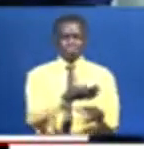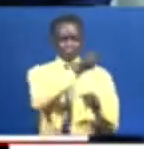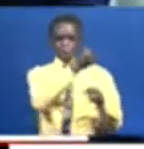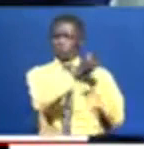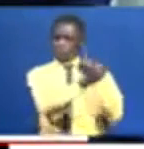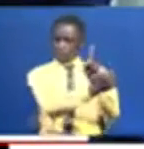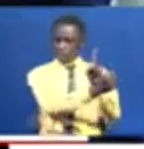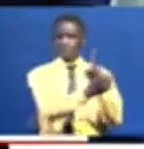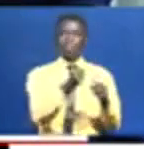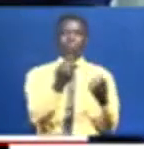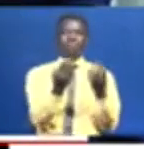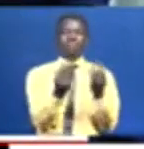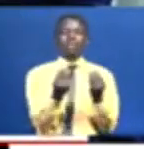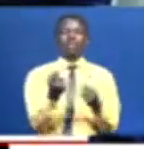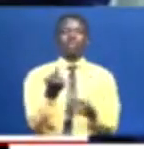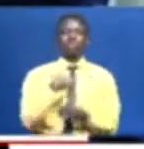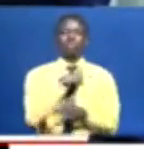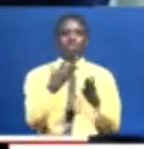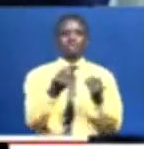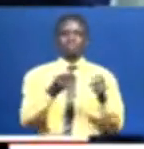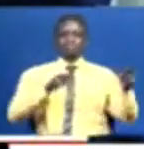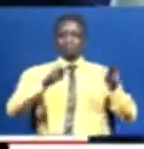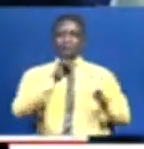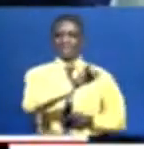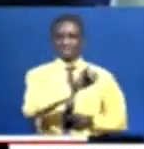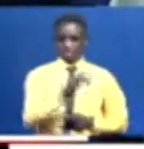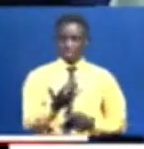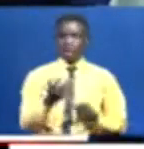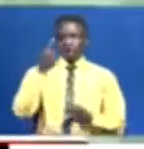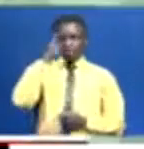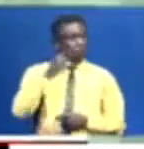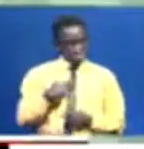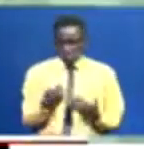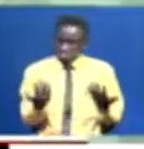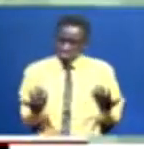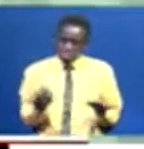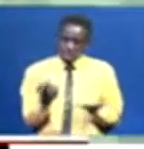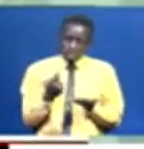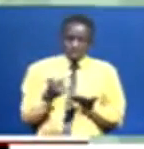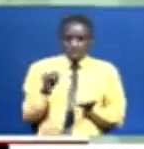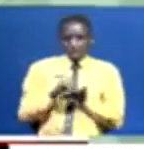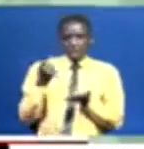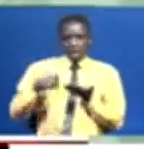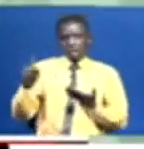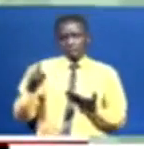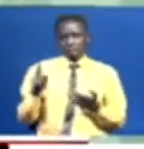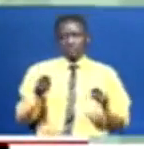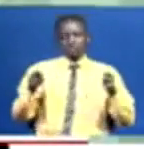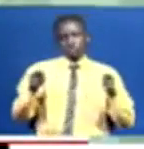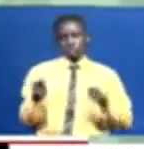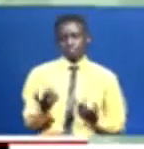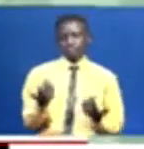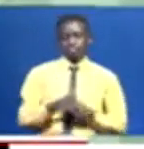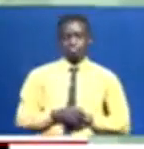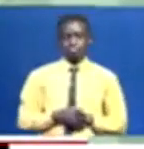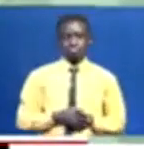course, restore and establish the right controls. So learn from it and establish the right controls to prevent. What I hear is right controls. Now let's talk about, look